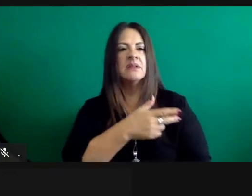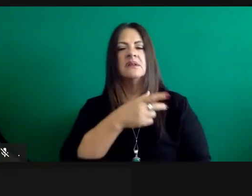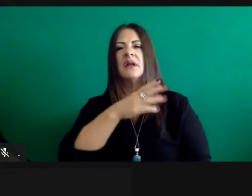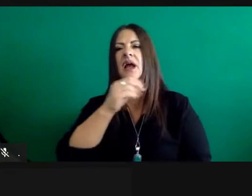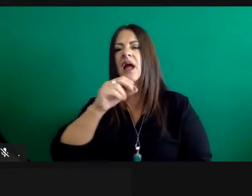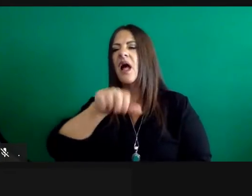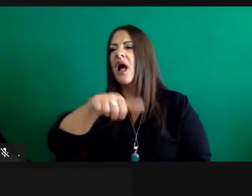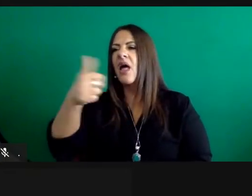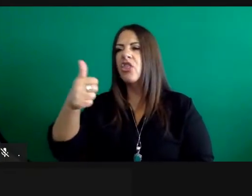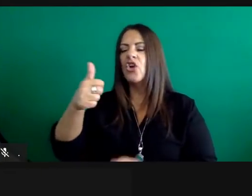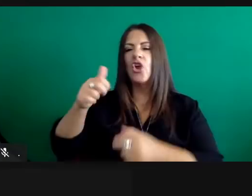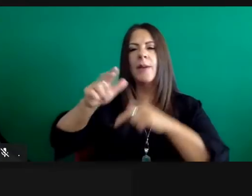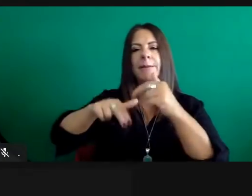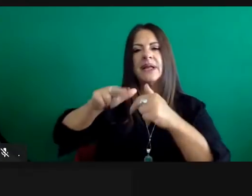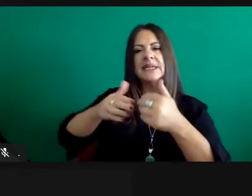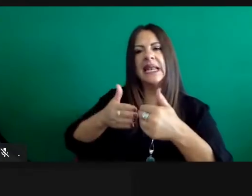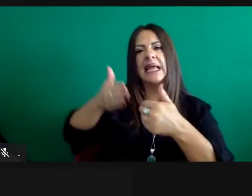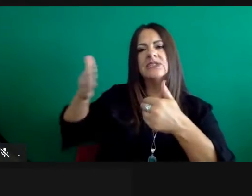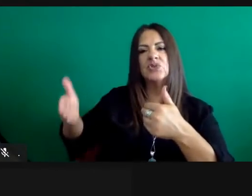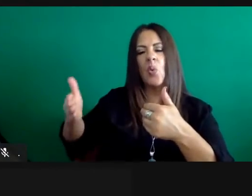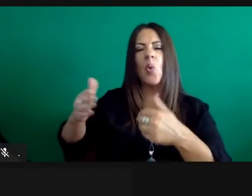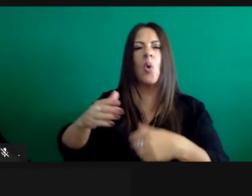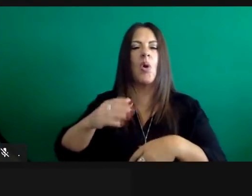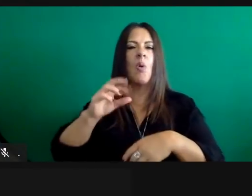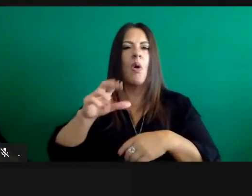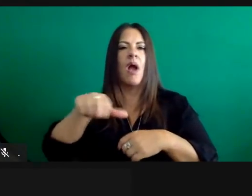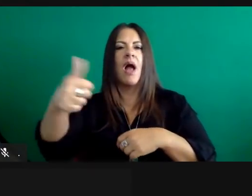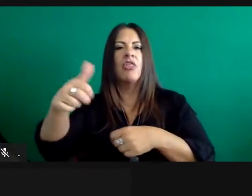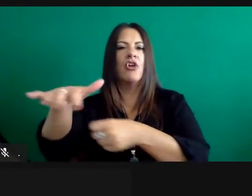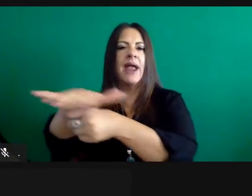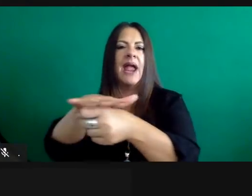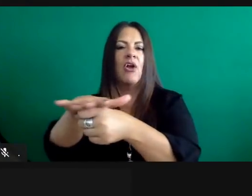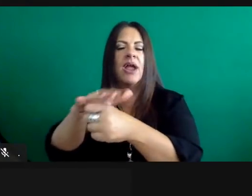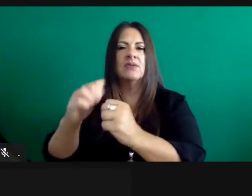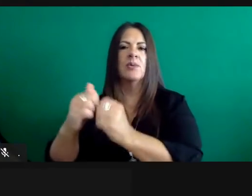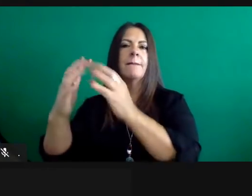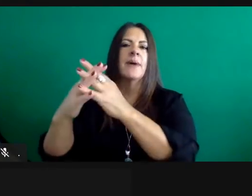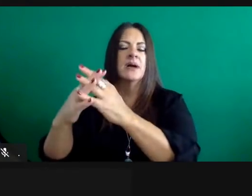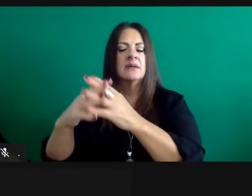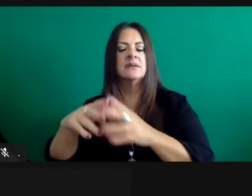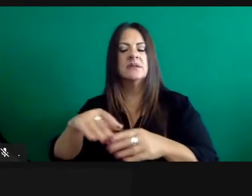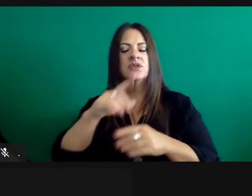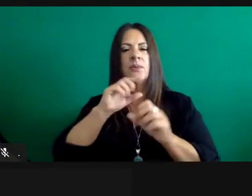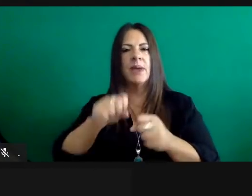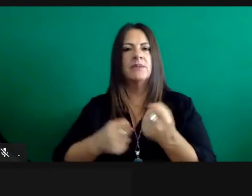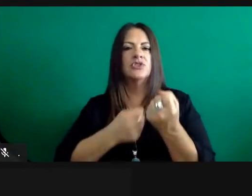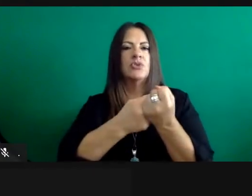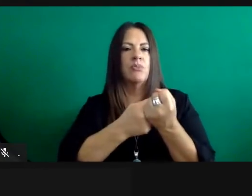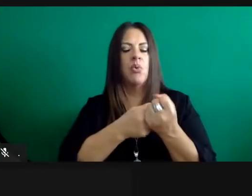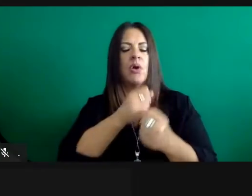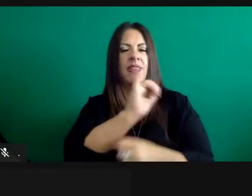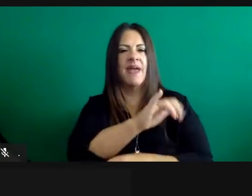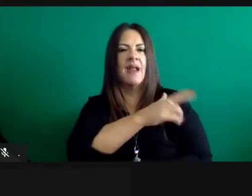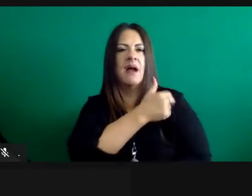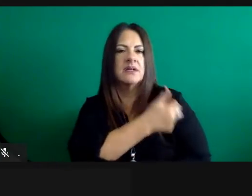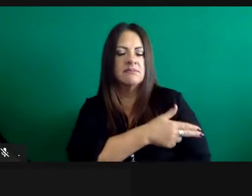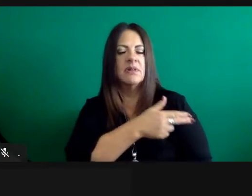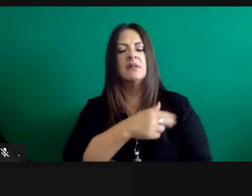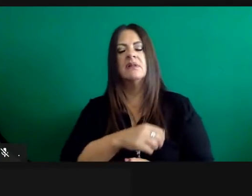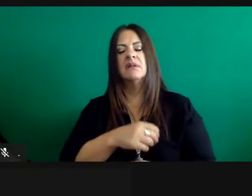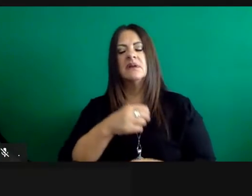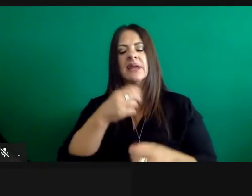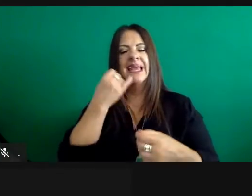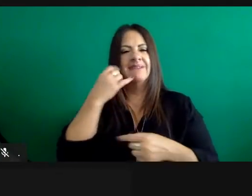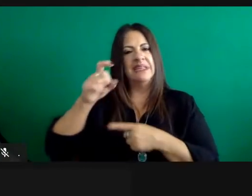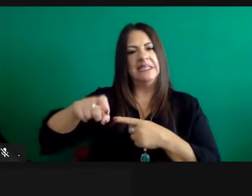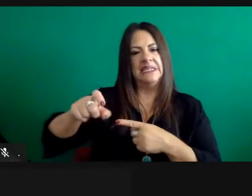their campuses to continue to care for Californians who need that level of care. As in regards to